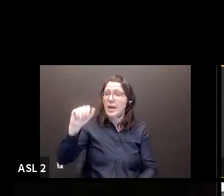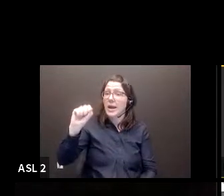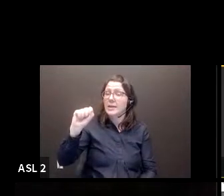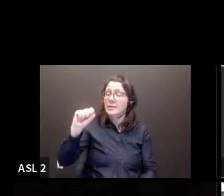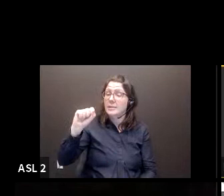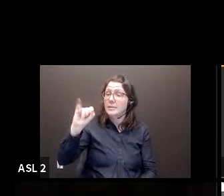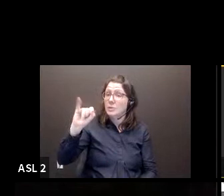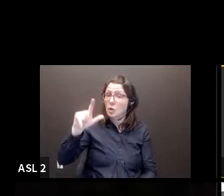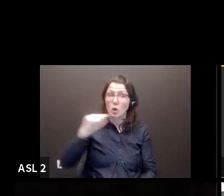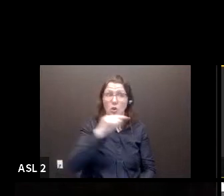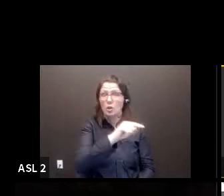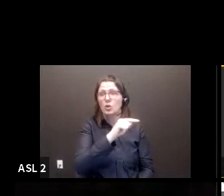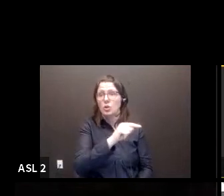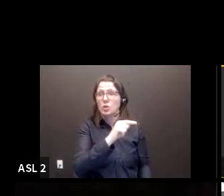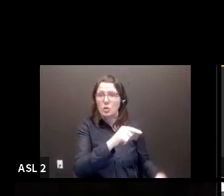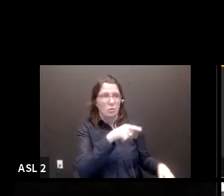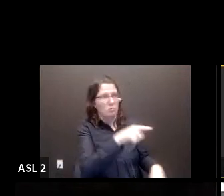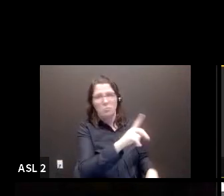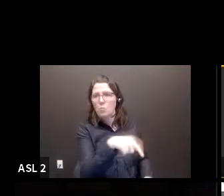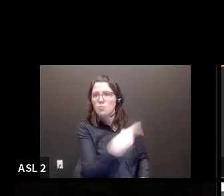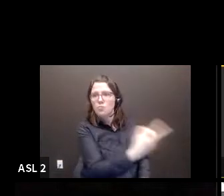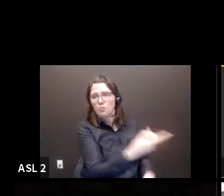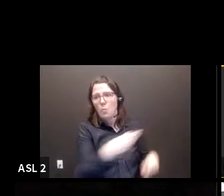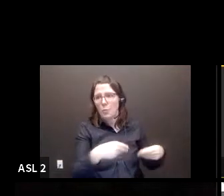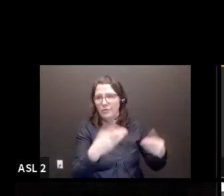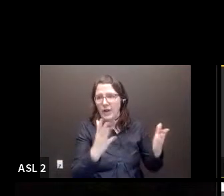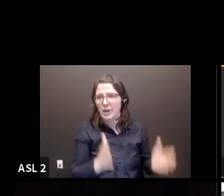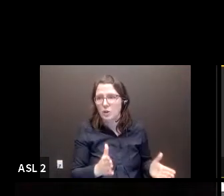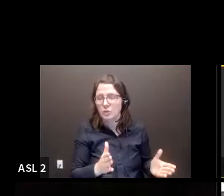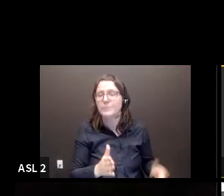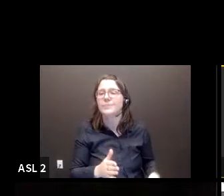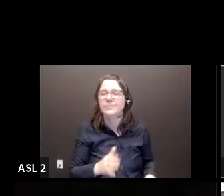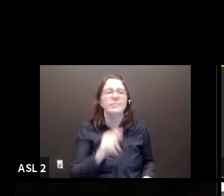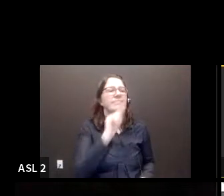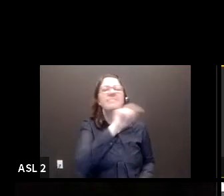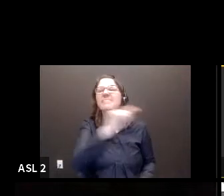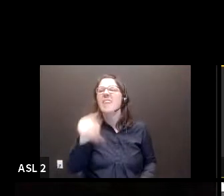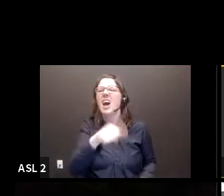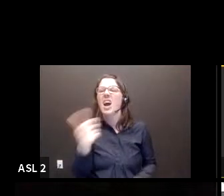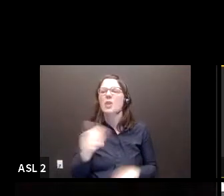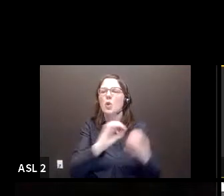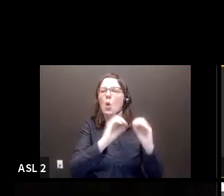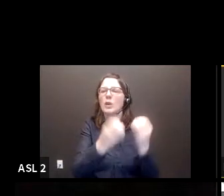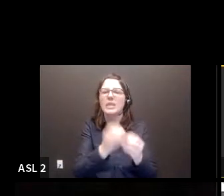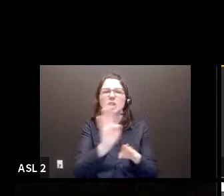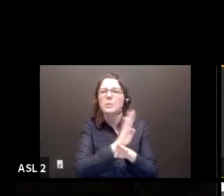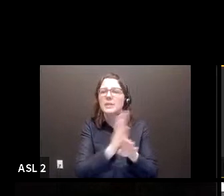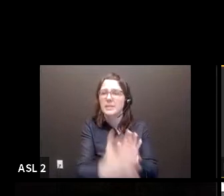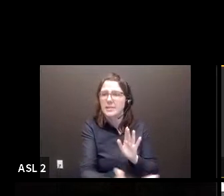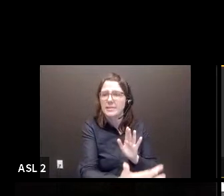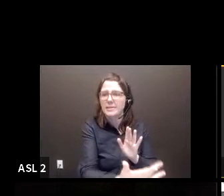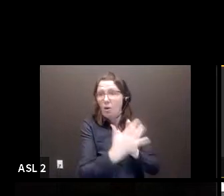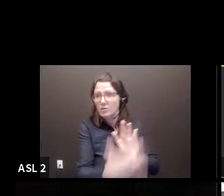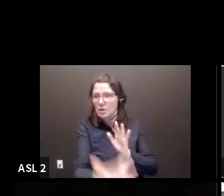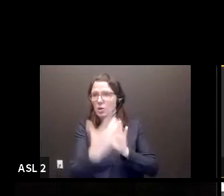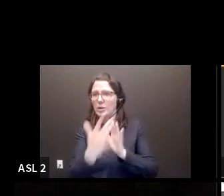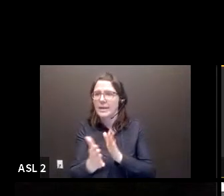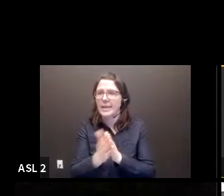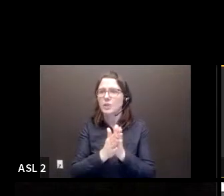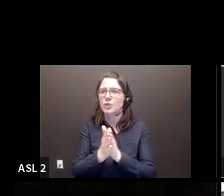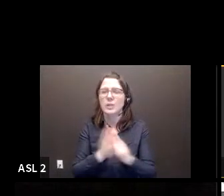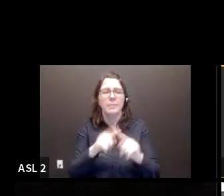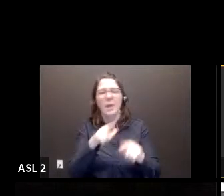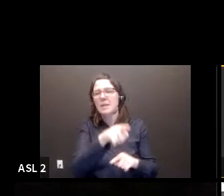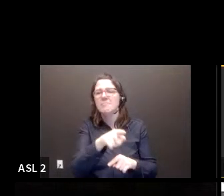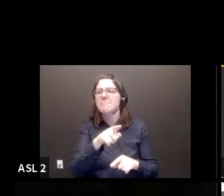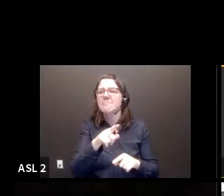an rfi through the city a couple of tire kickers but nobody with an established process again all the other police services